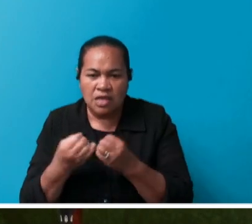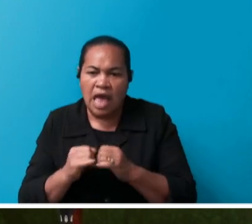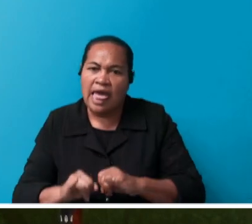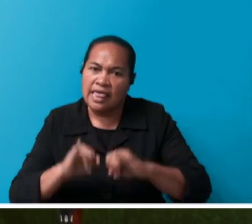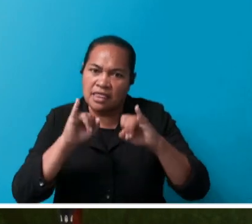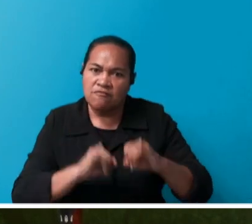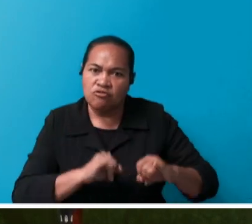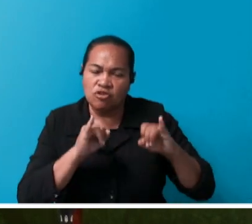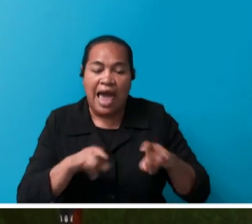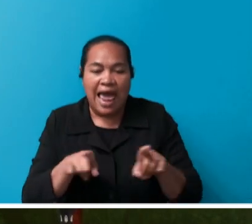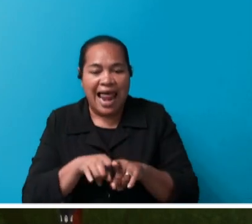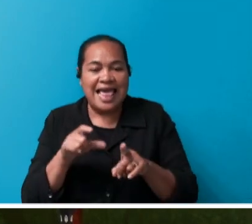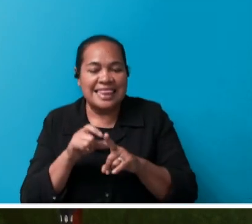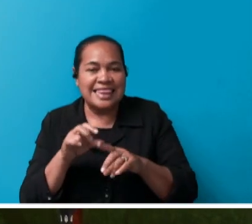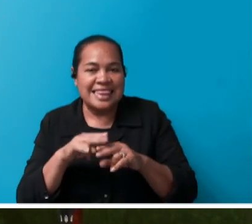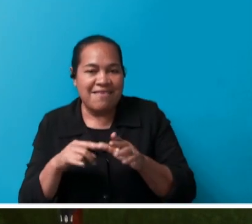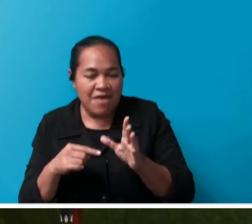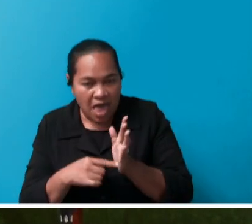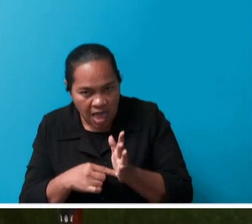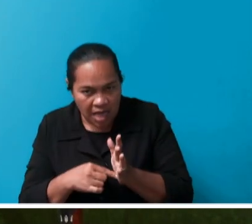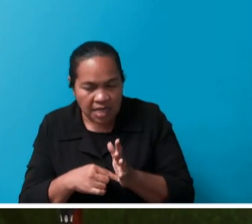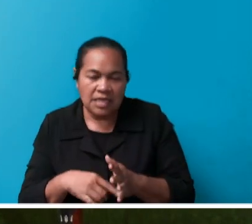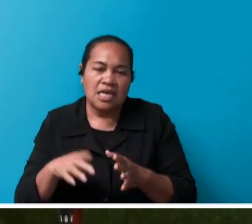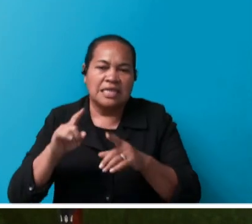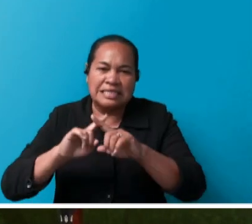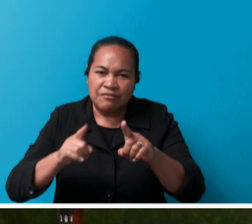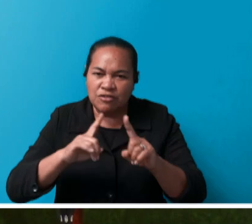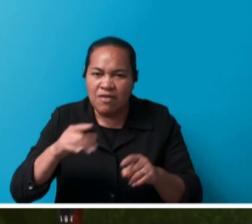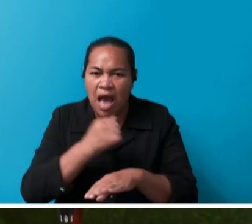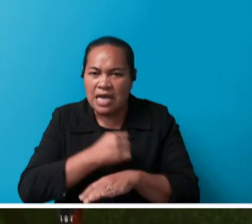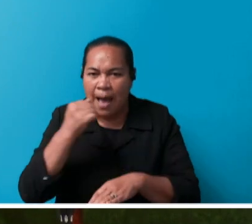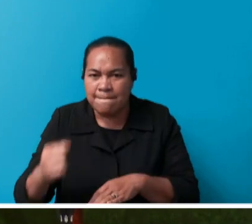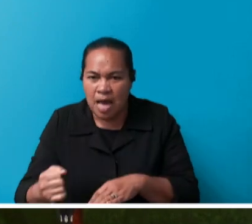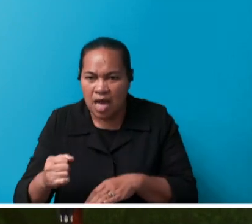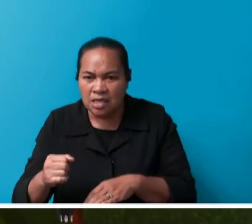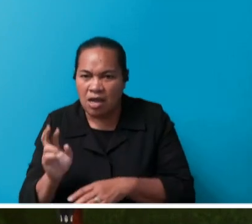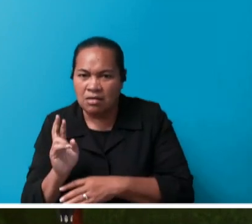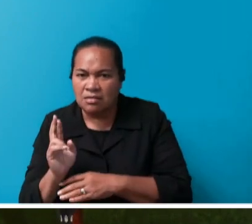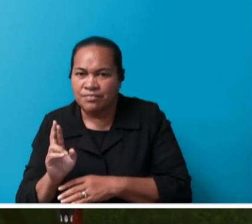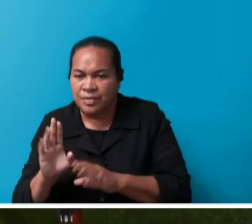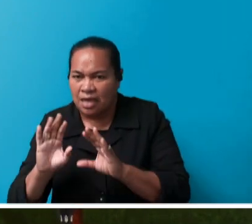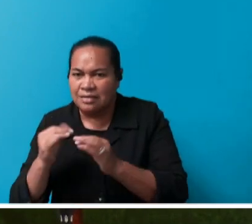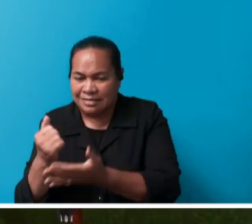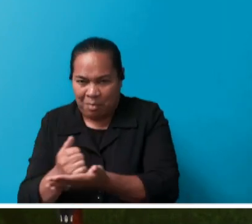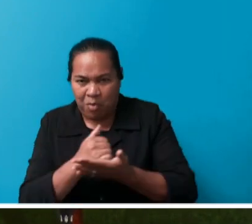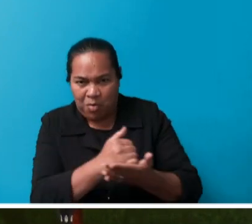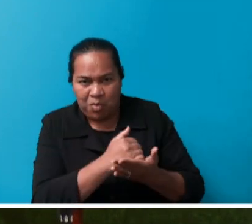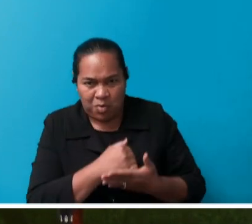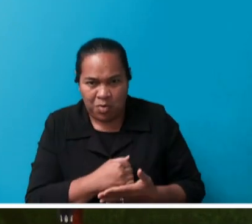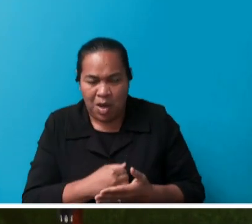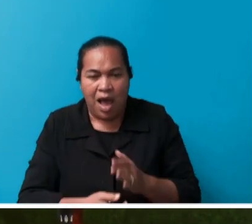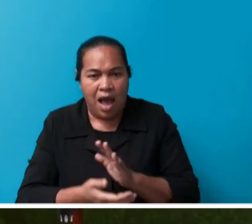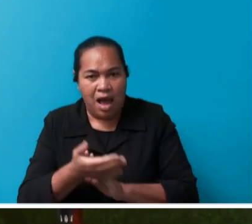such as DFED, MFED, JICA, Quaker USAID, Rotary, Fiji Red Cross, the embassies, the high